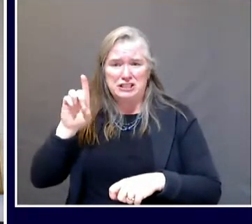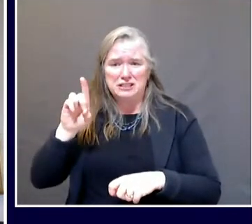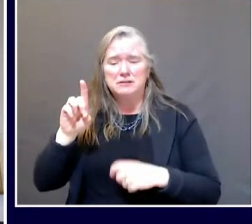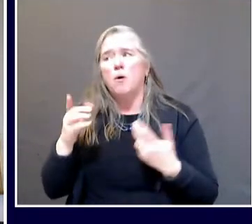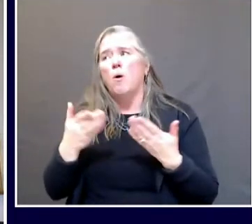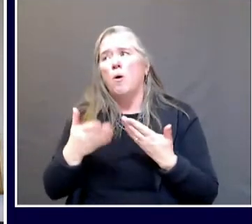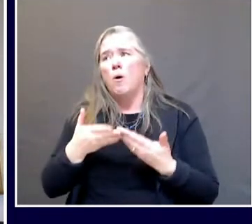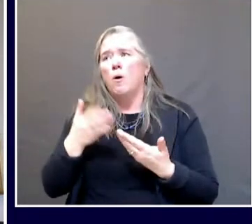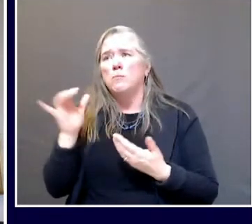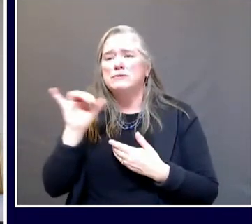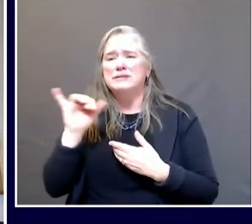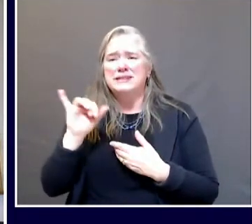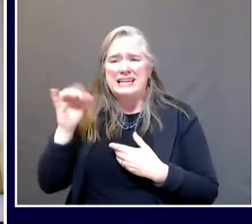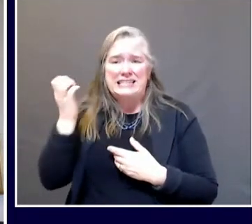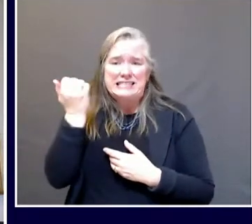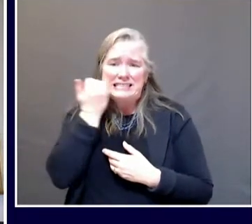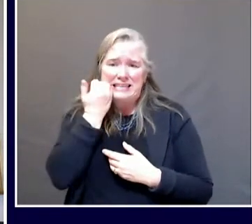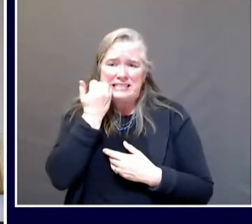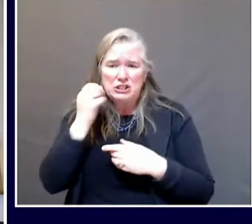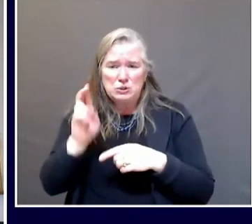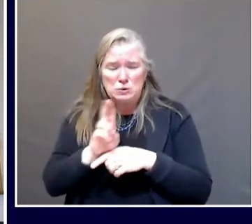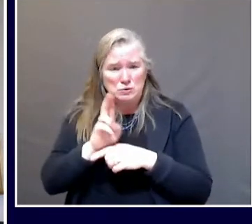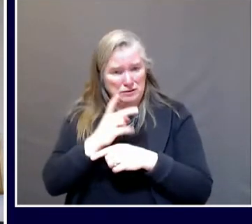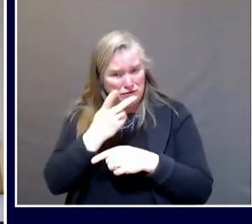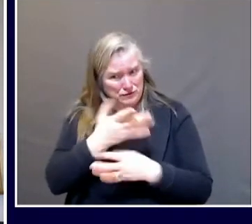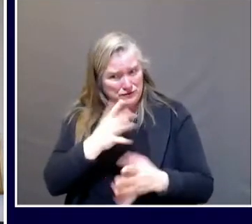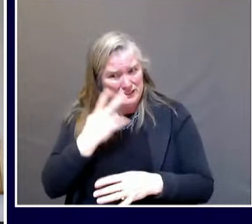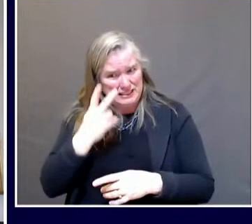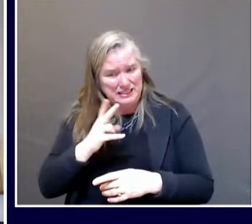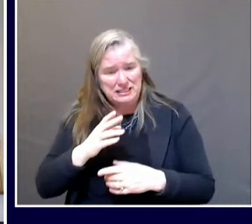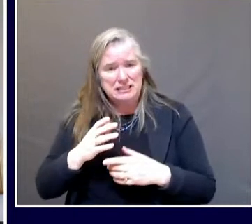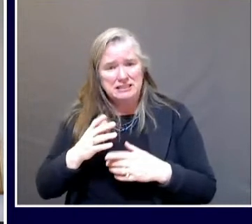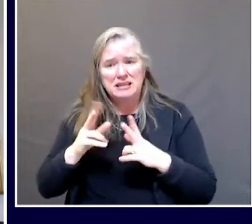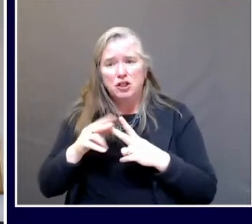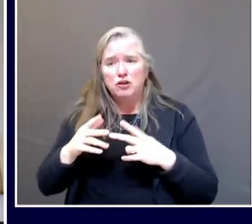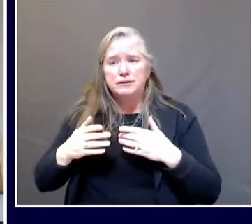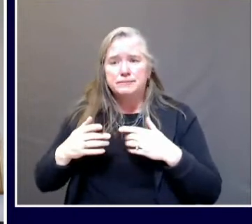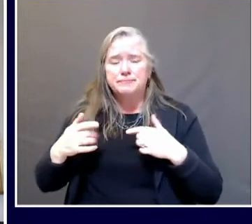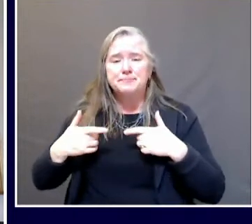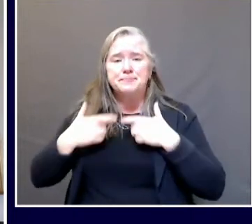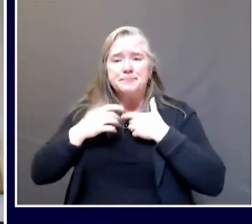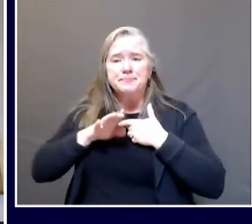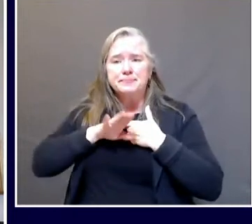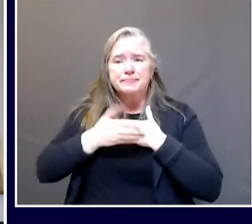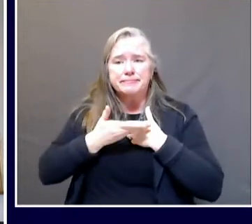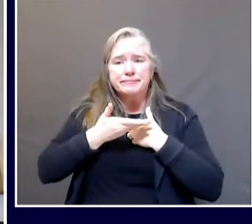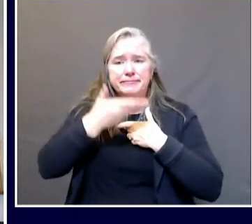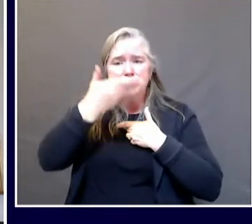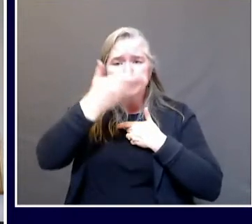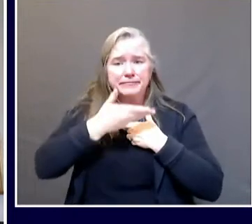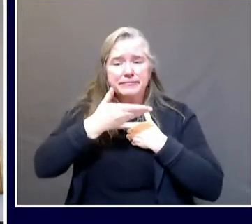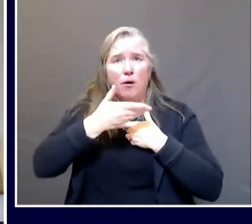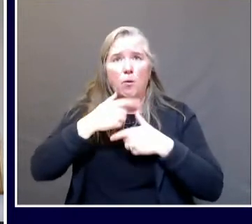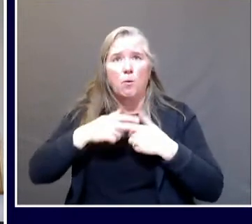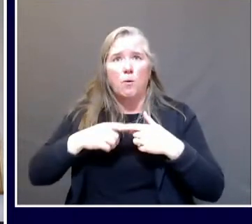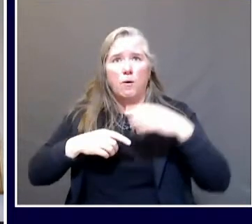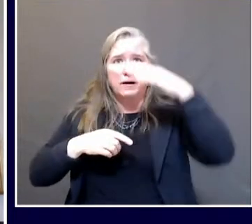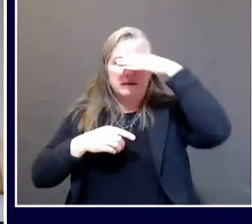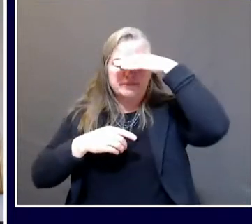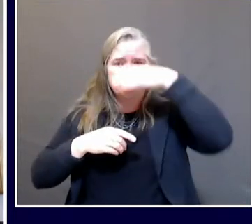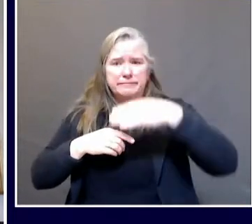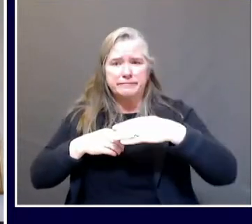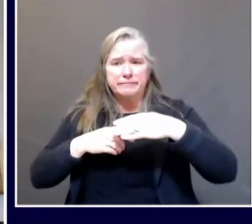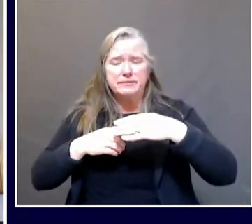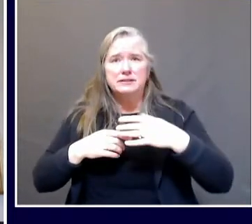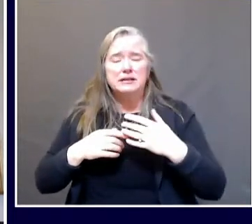in a way. I'm sure you've seen them at some point. I'm curious if these things are effective at preventing transmission, because they seem to be growing